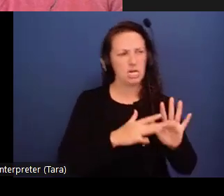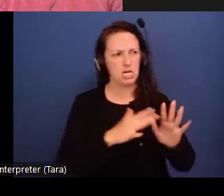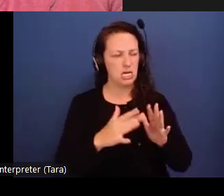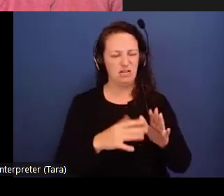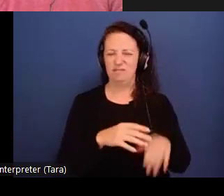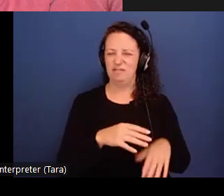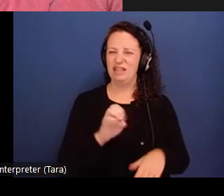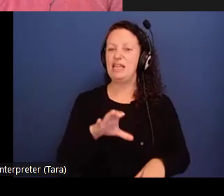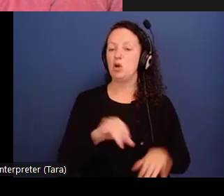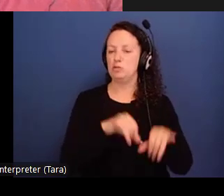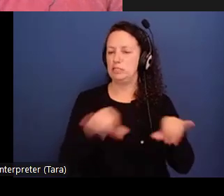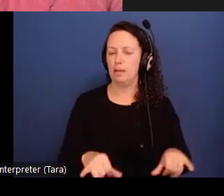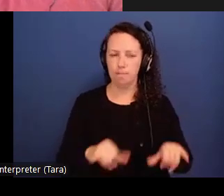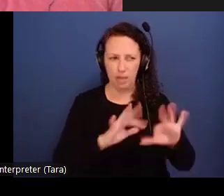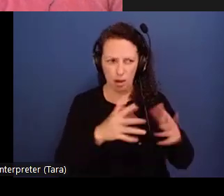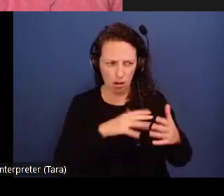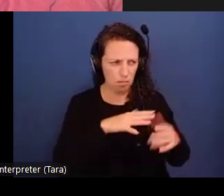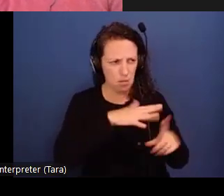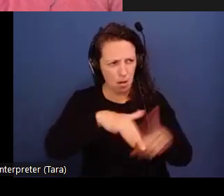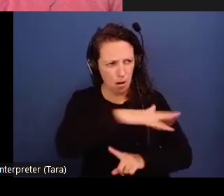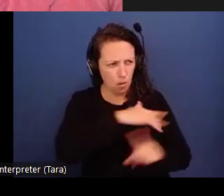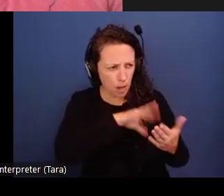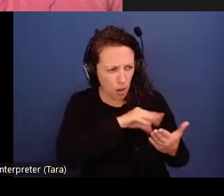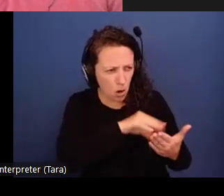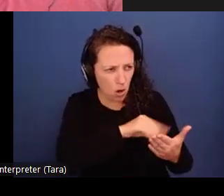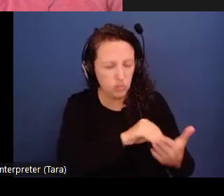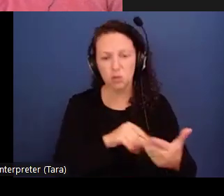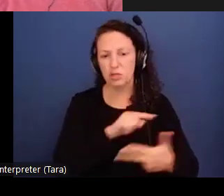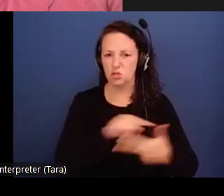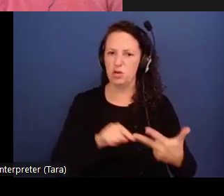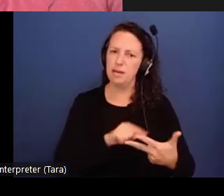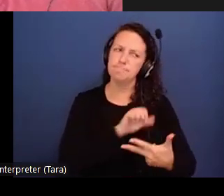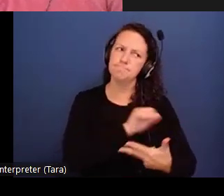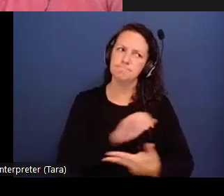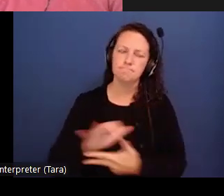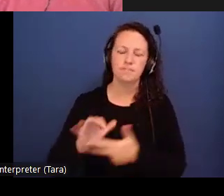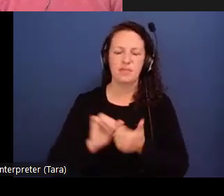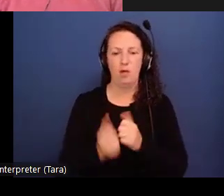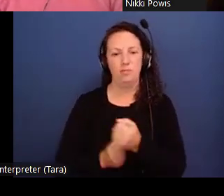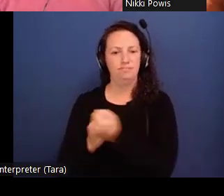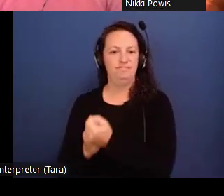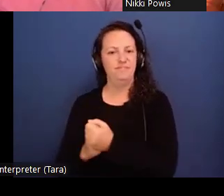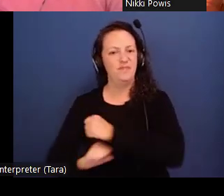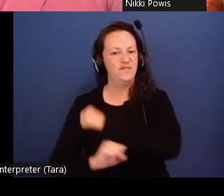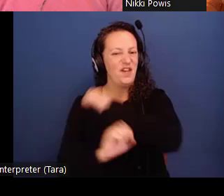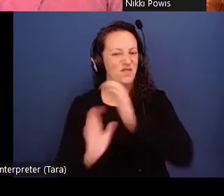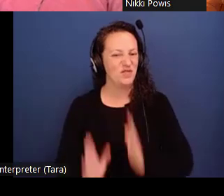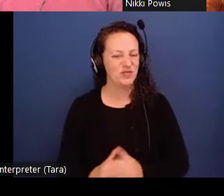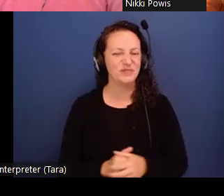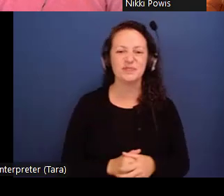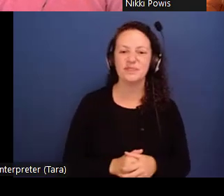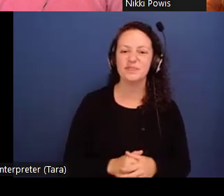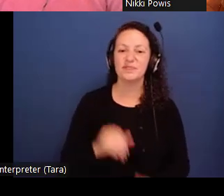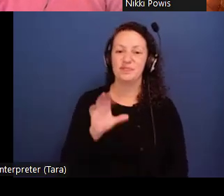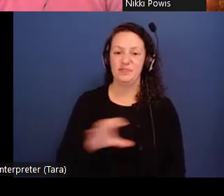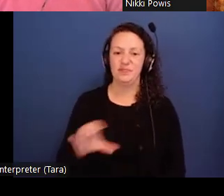main ways of supporting startups, founders that we've got right now. Awesome. So if we could